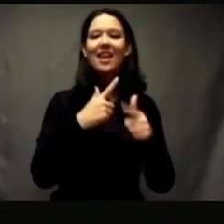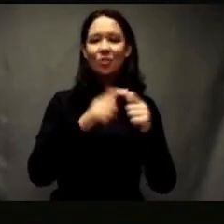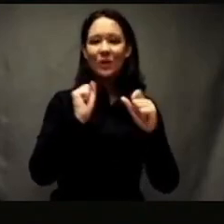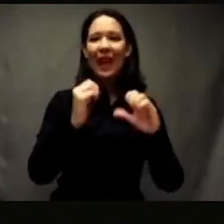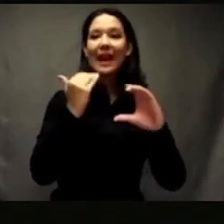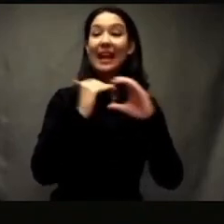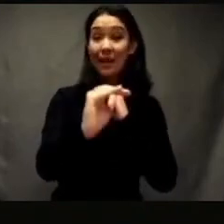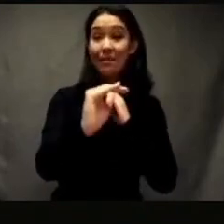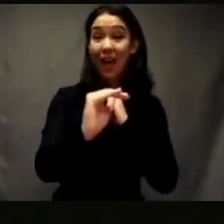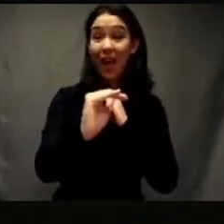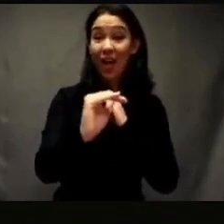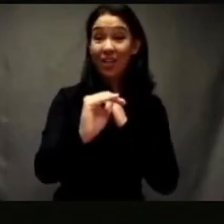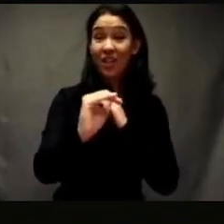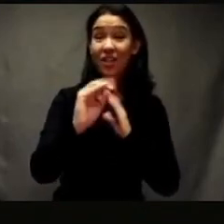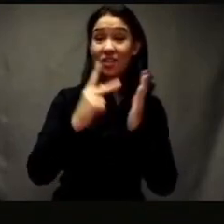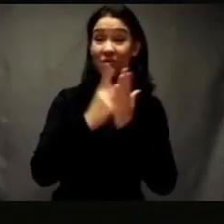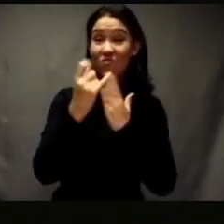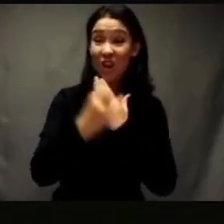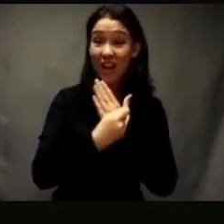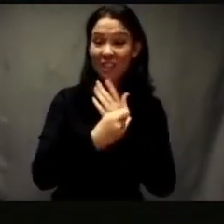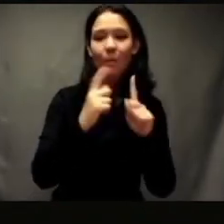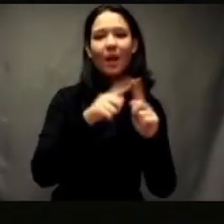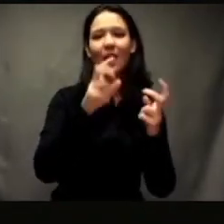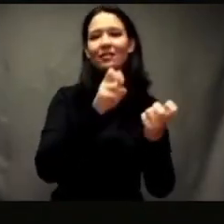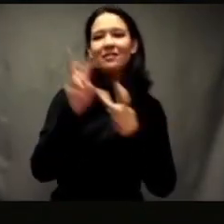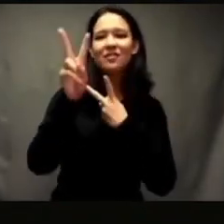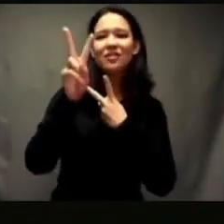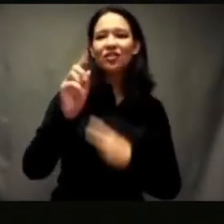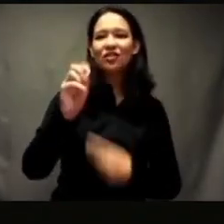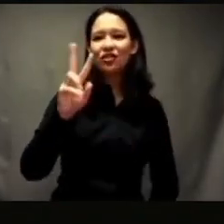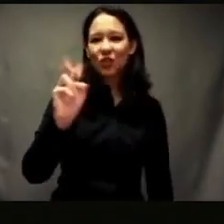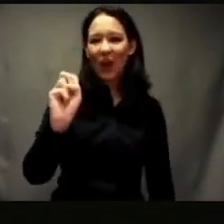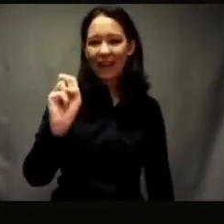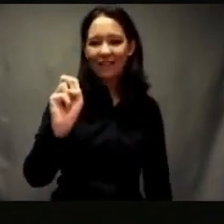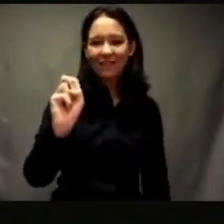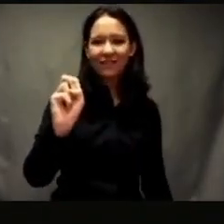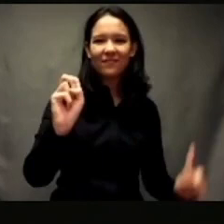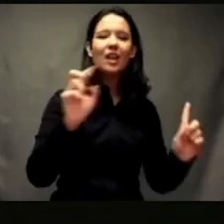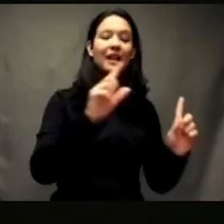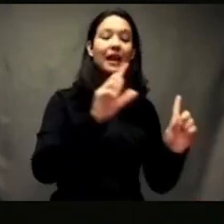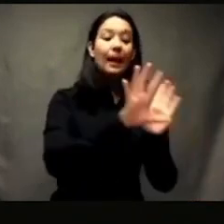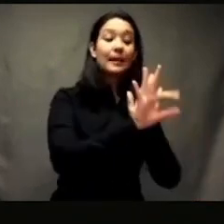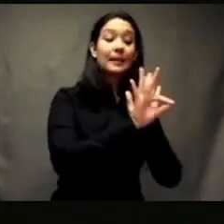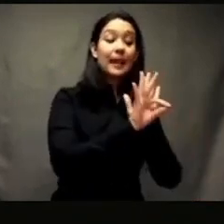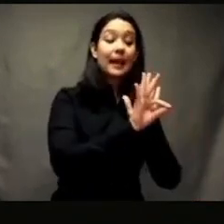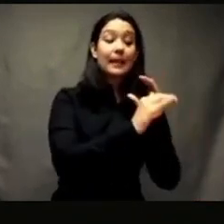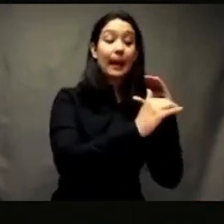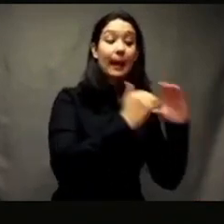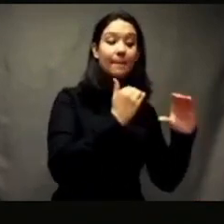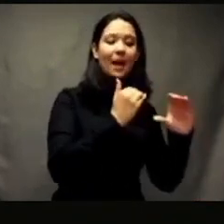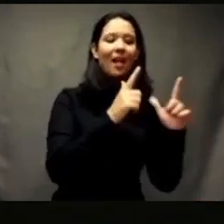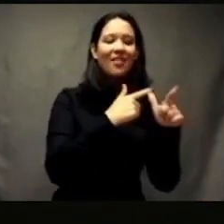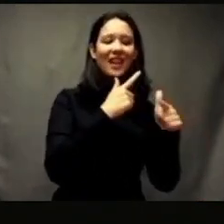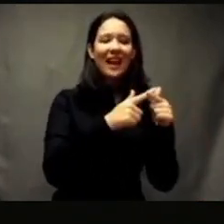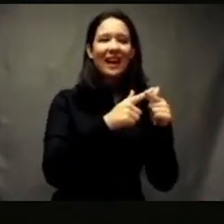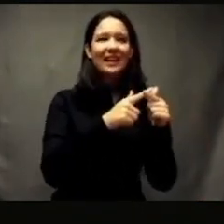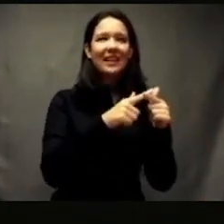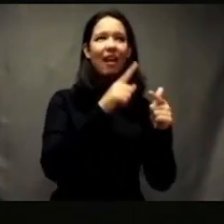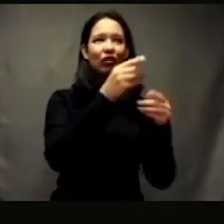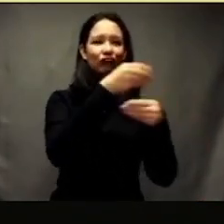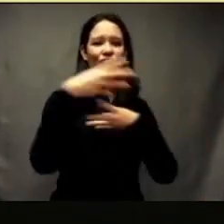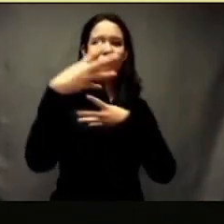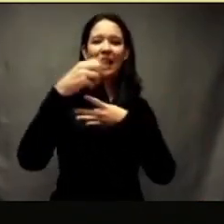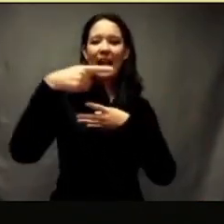projects, you can also just upload them straight to Drive. You have to select the email option, and then it'll show you an option of apps to use. So you